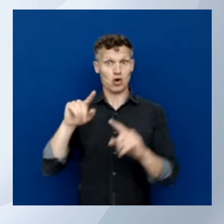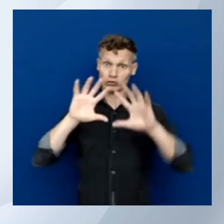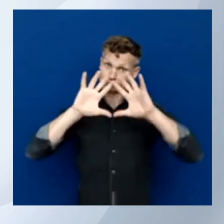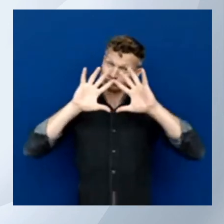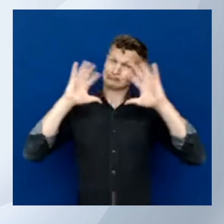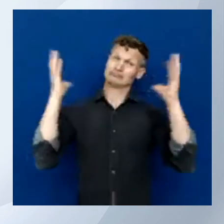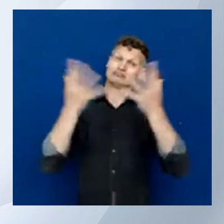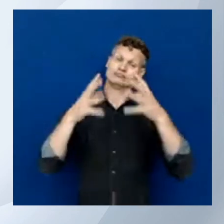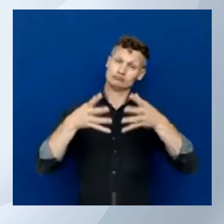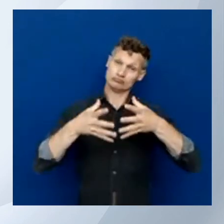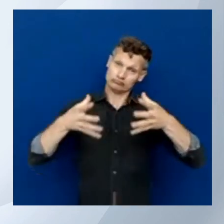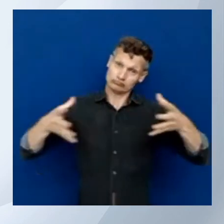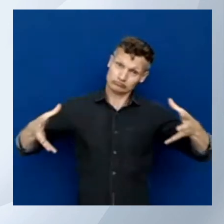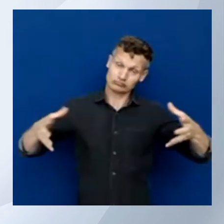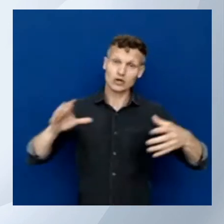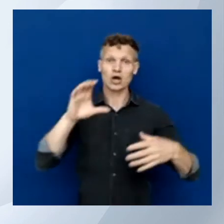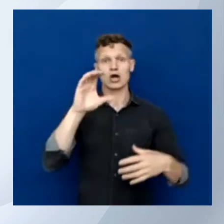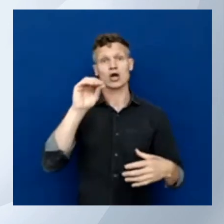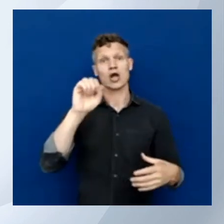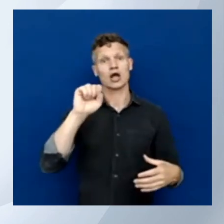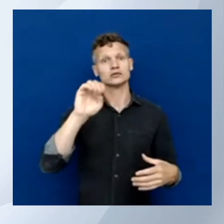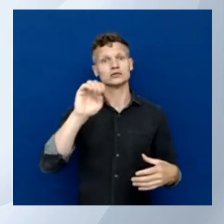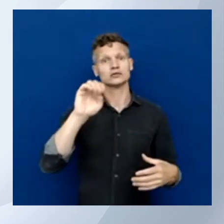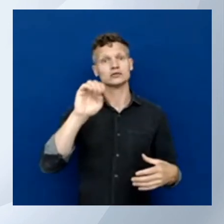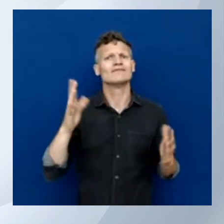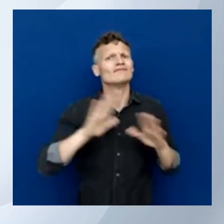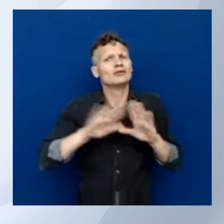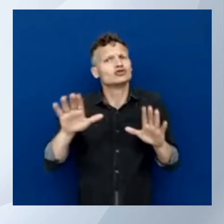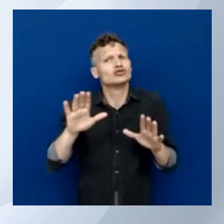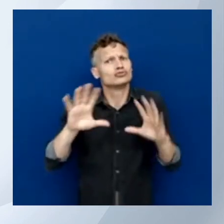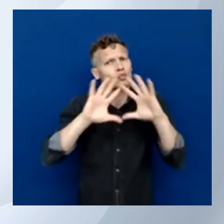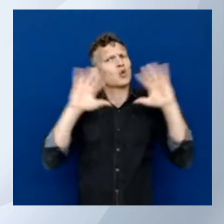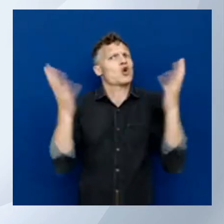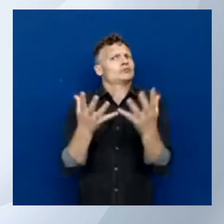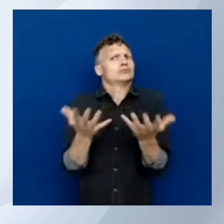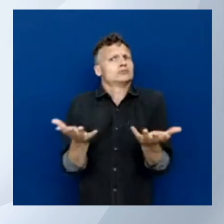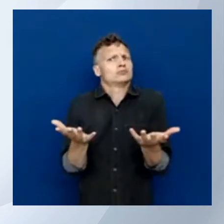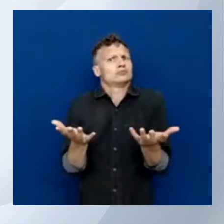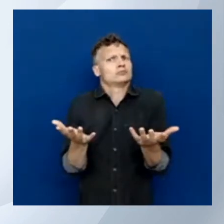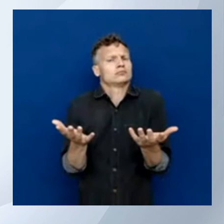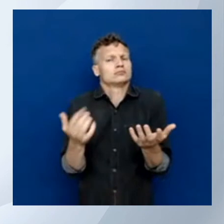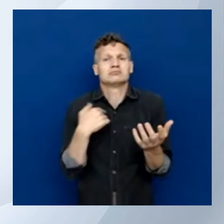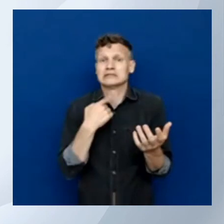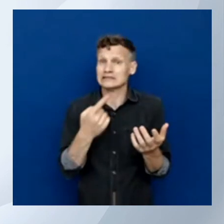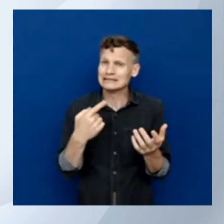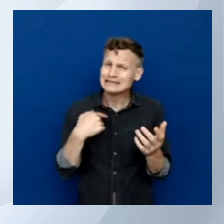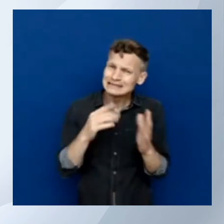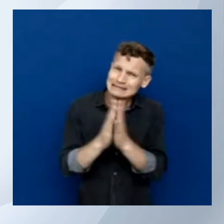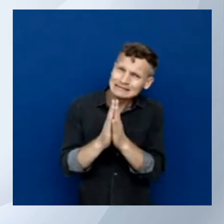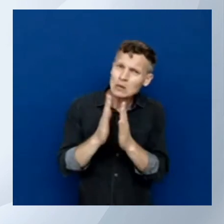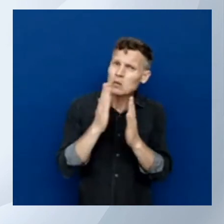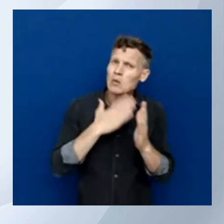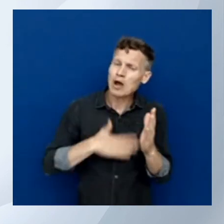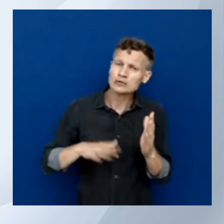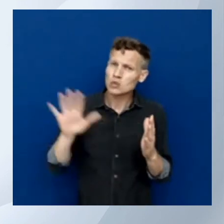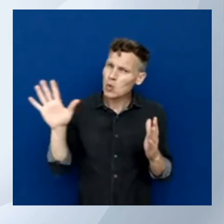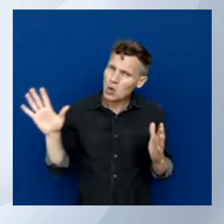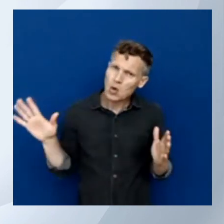is already globally distributed. So if I want to say I want to replicate this across every Azure